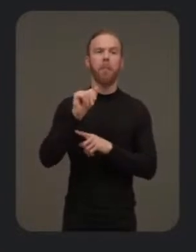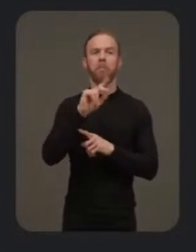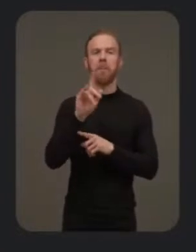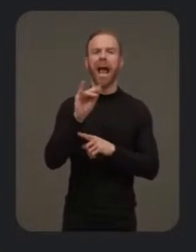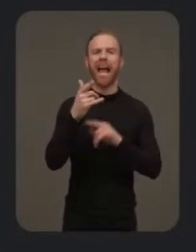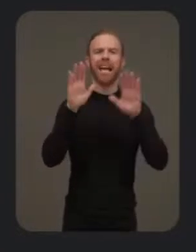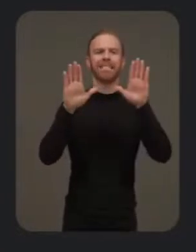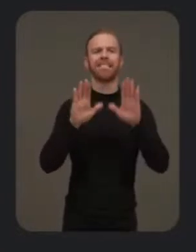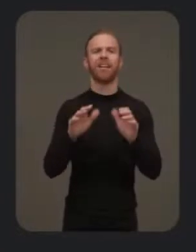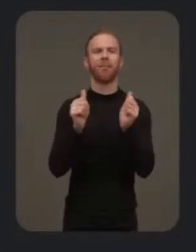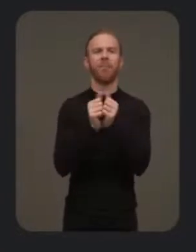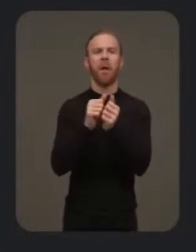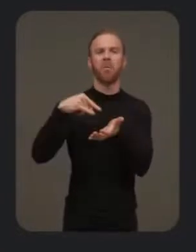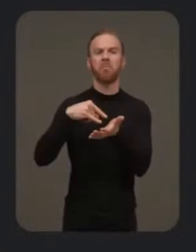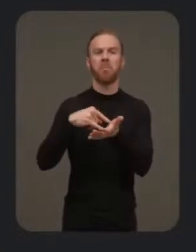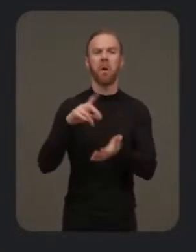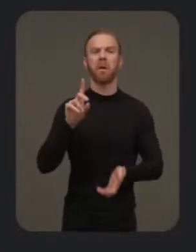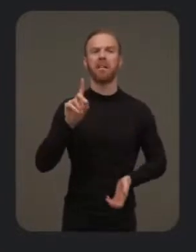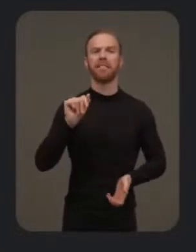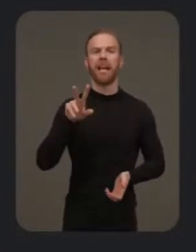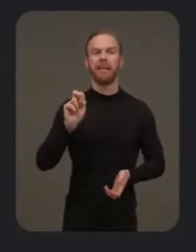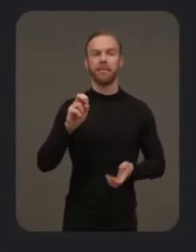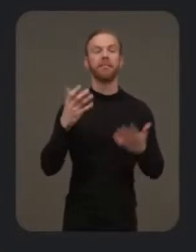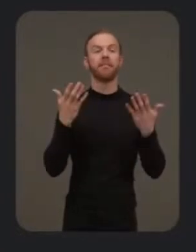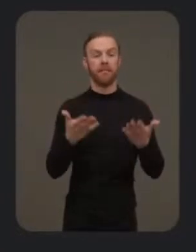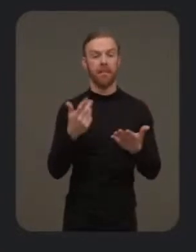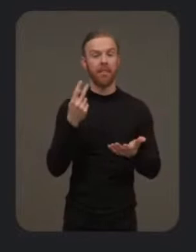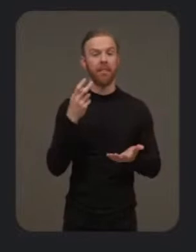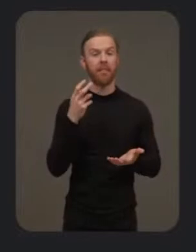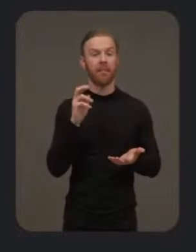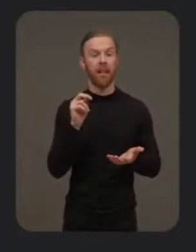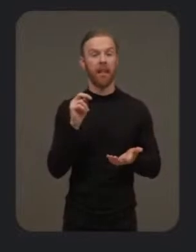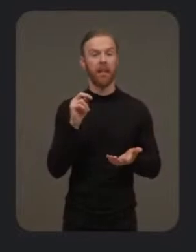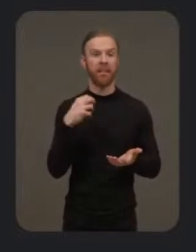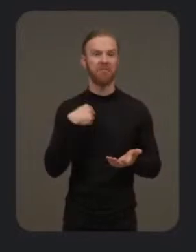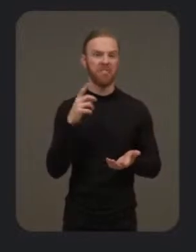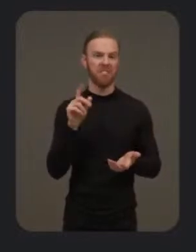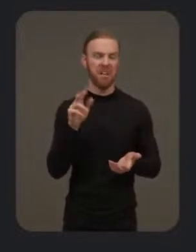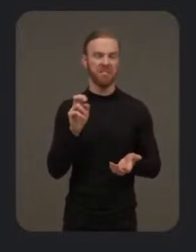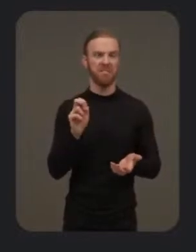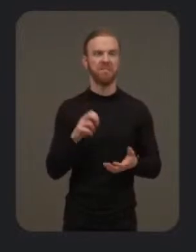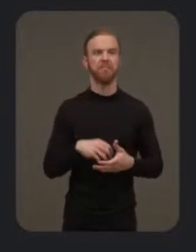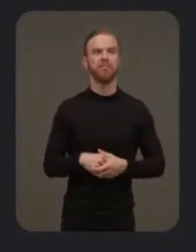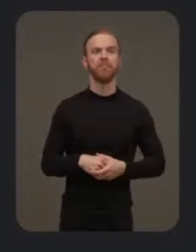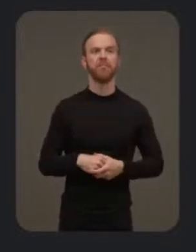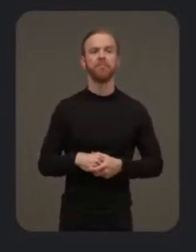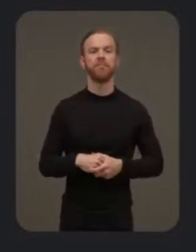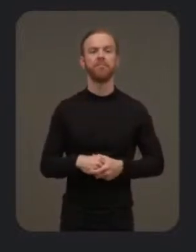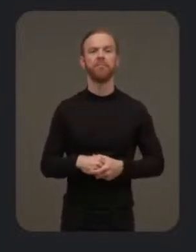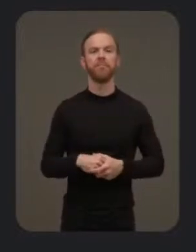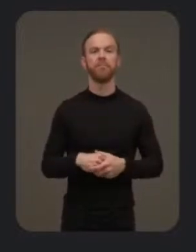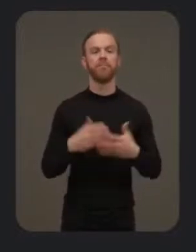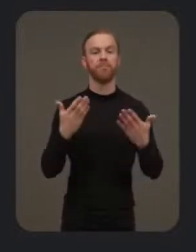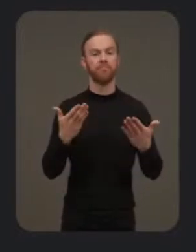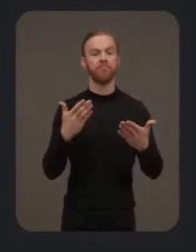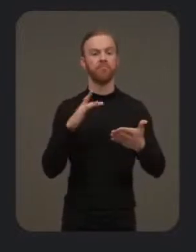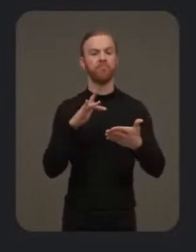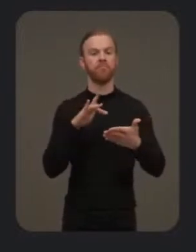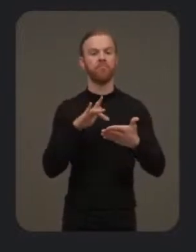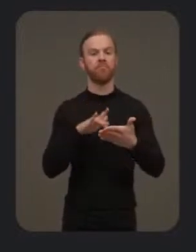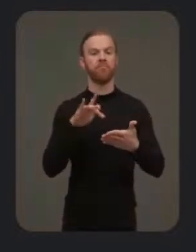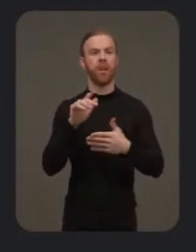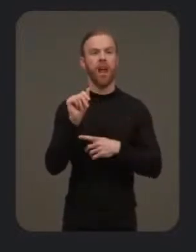Amazing with Android. OK. And then I probably should say Dave, not Andrew, Android. Dave. It's hard to type with all you people looking at me. All